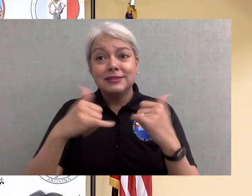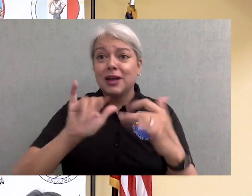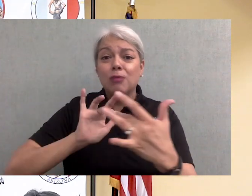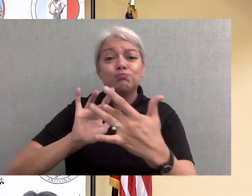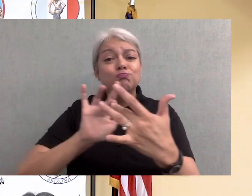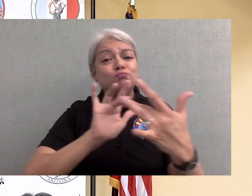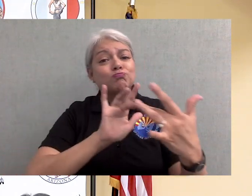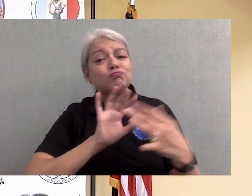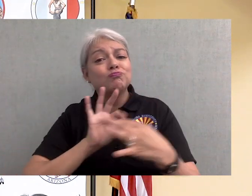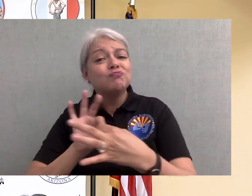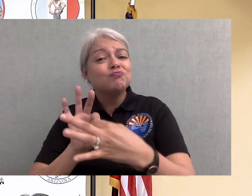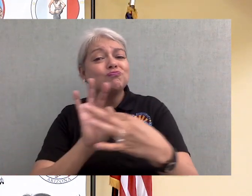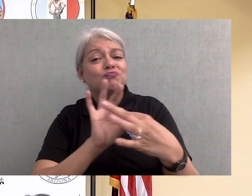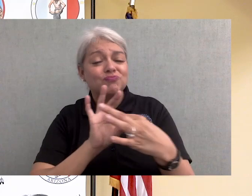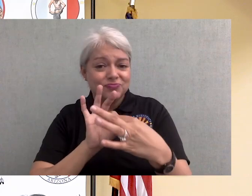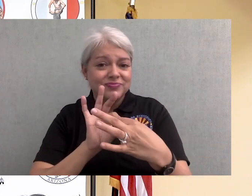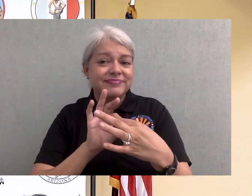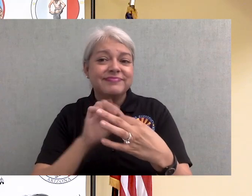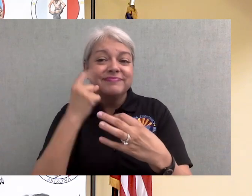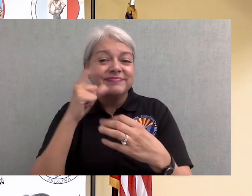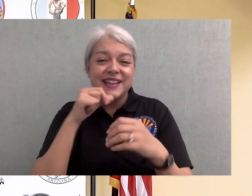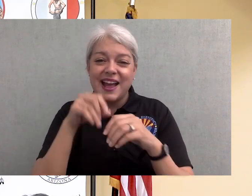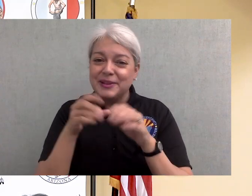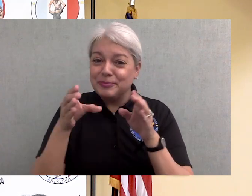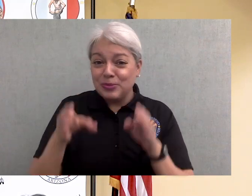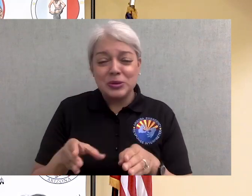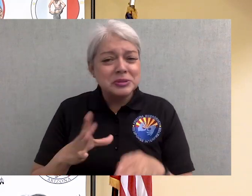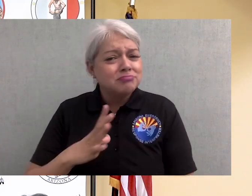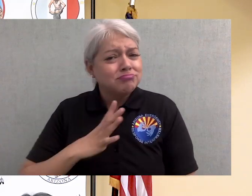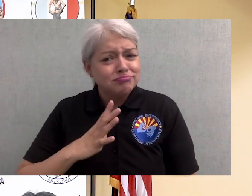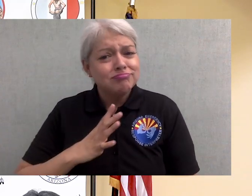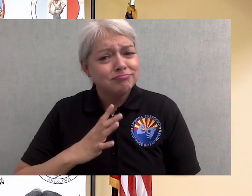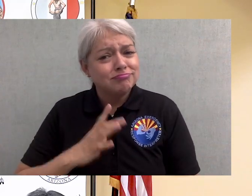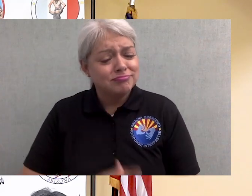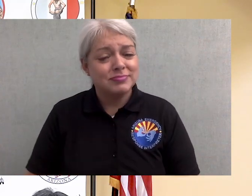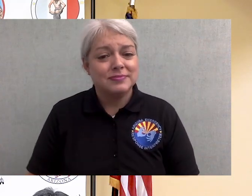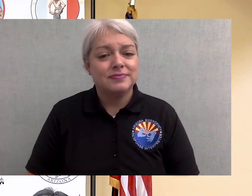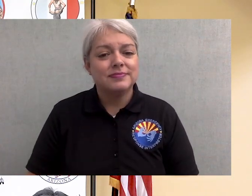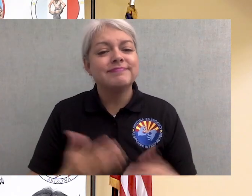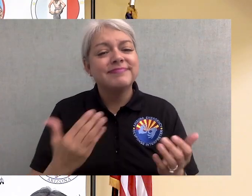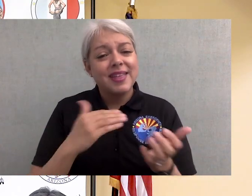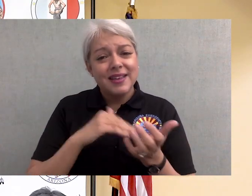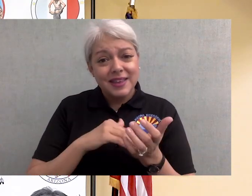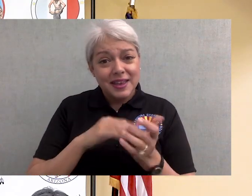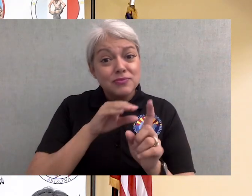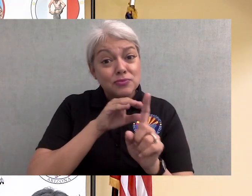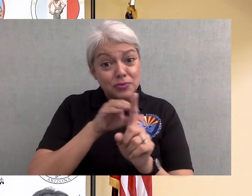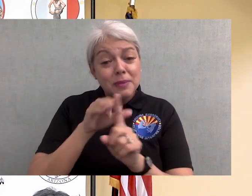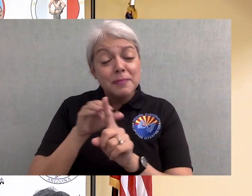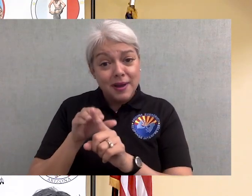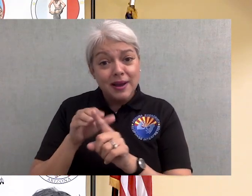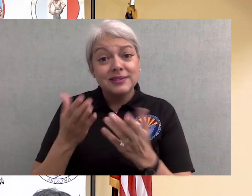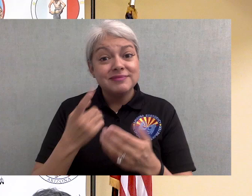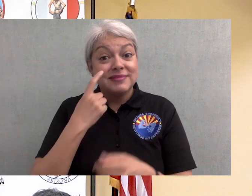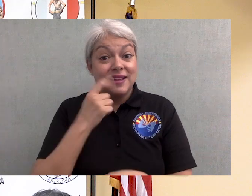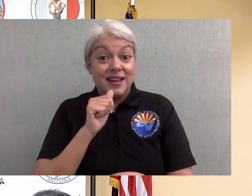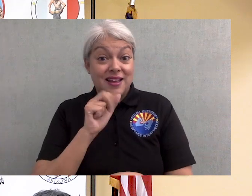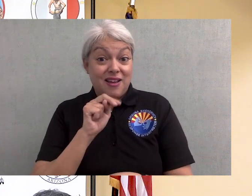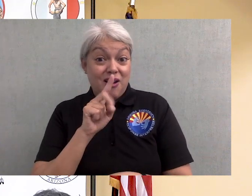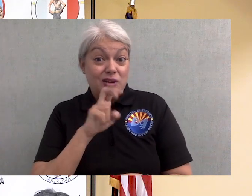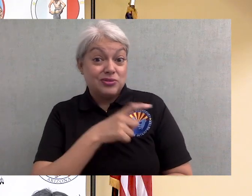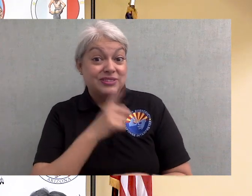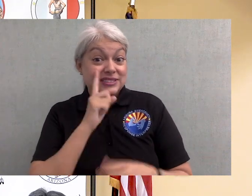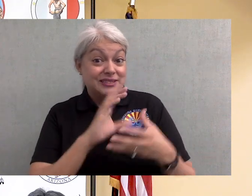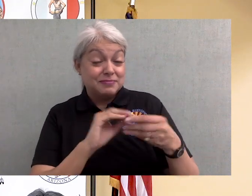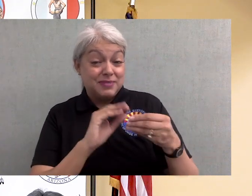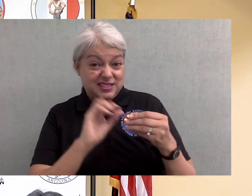So again, I want to remind people that it's very serious for us. Andre just mentioned how many people have died. I don't